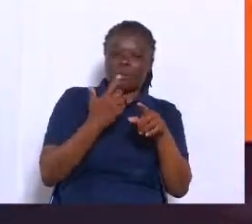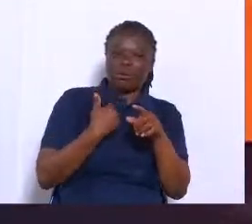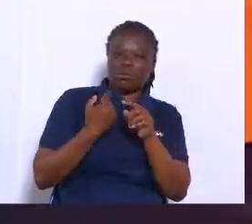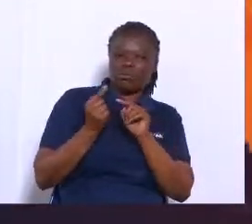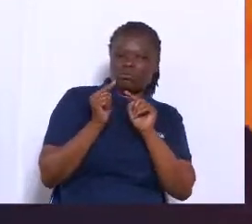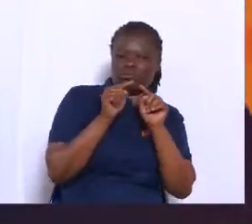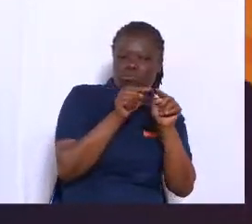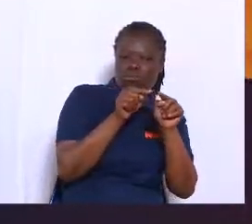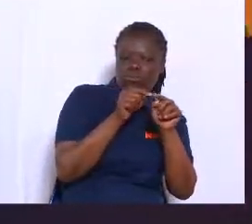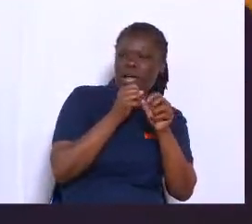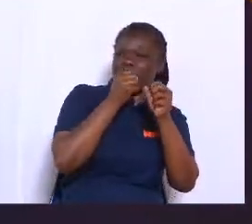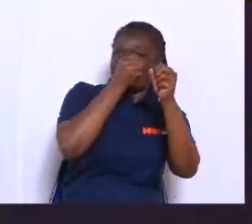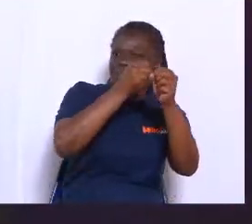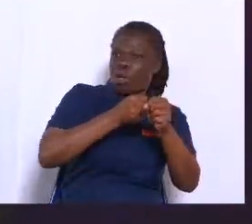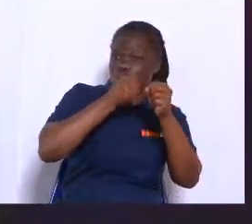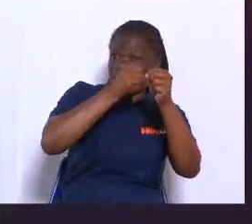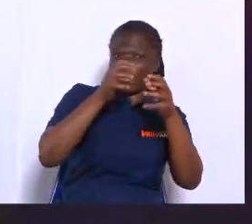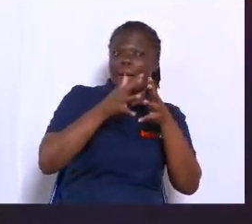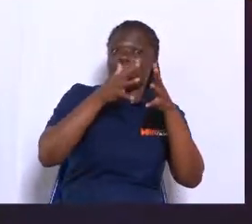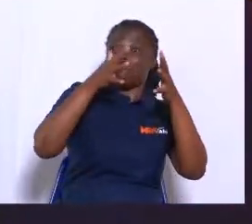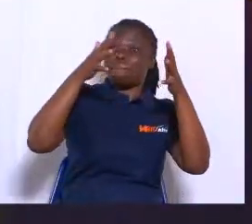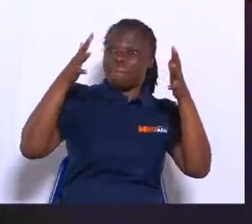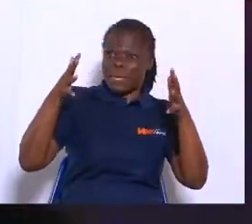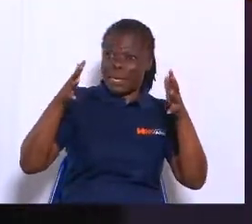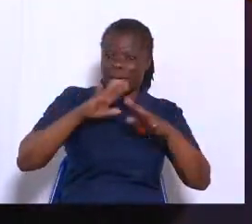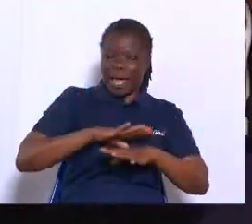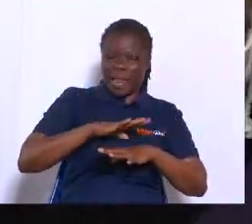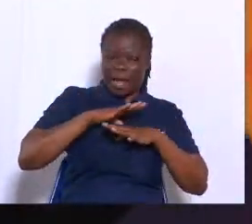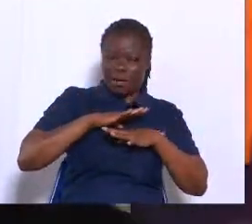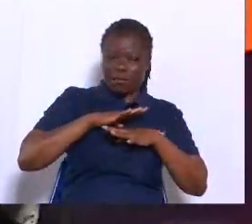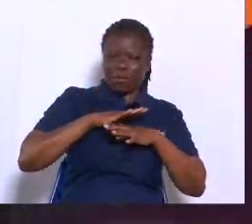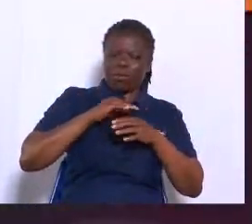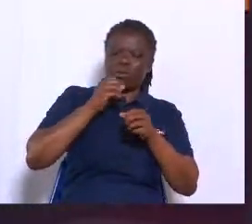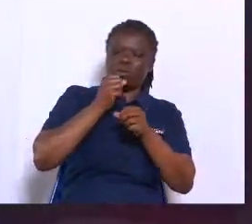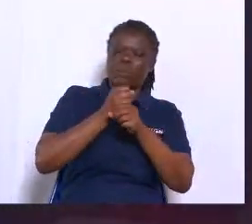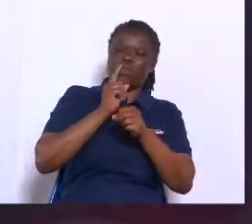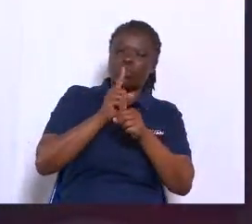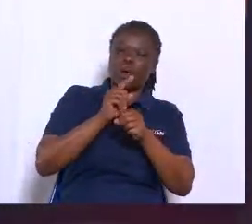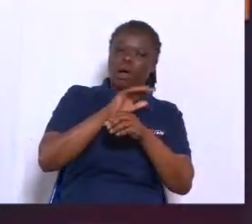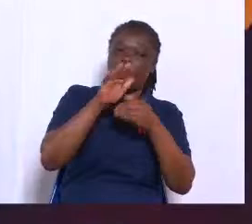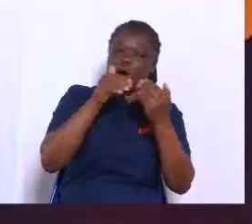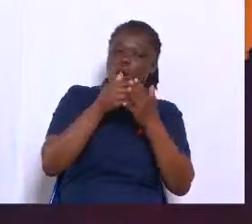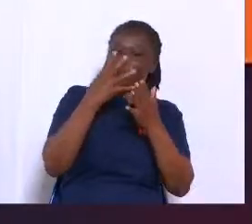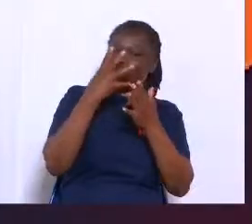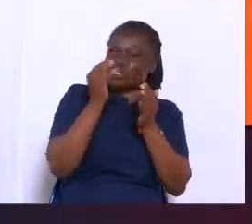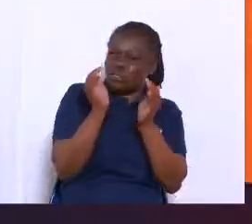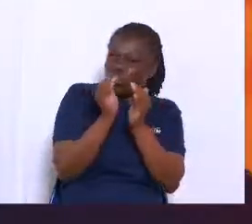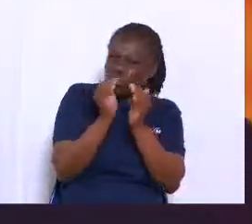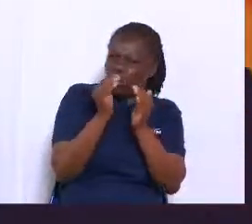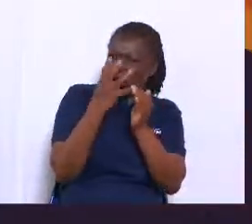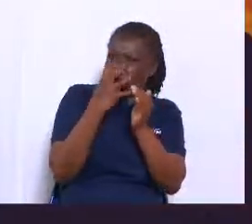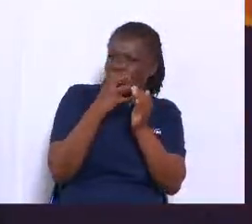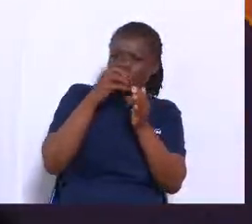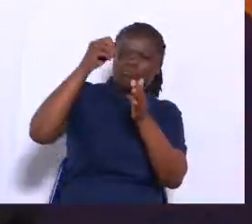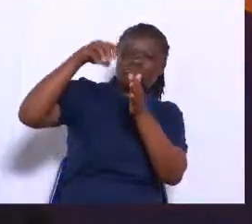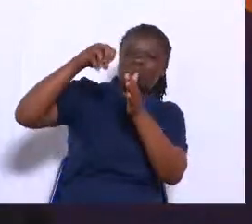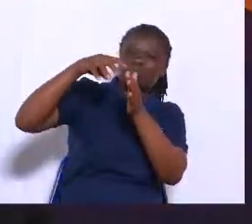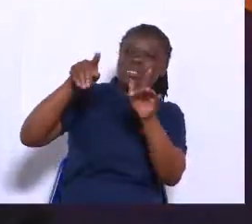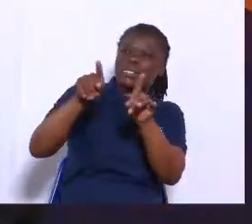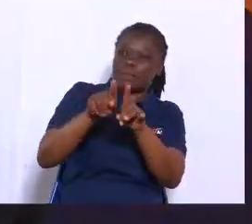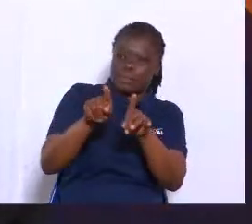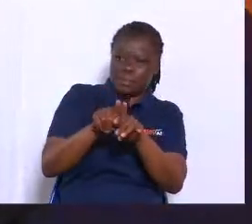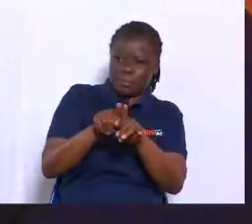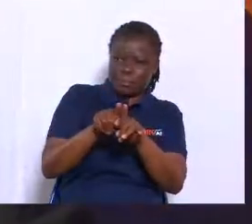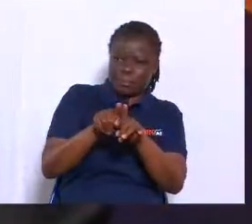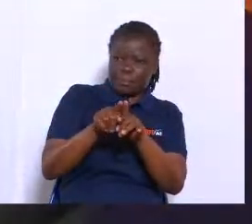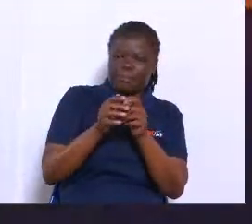The holes are big enough to let the small oranges through, but not big enough to let the medium or the big ones